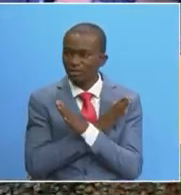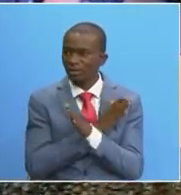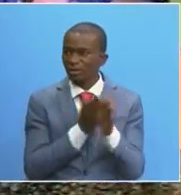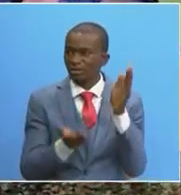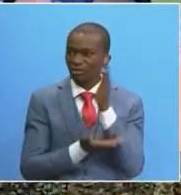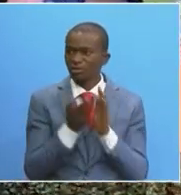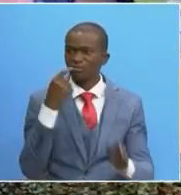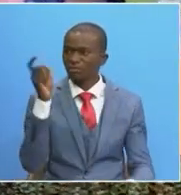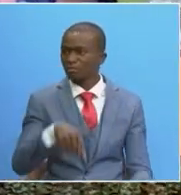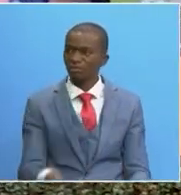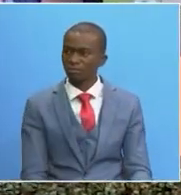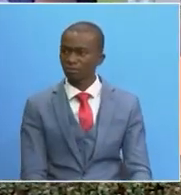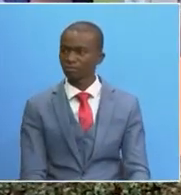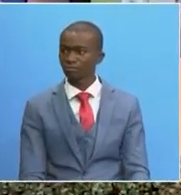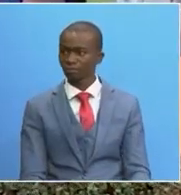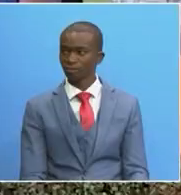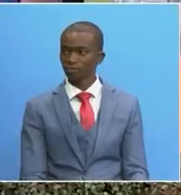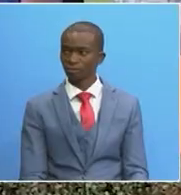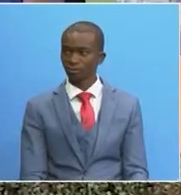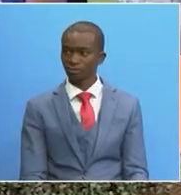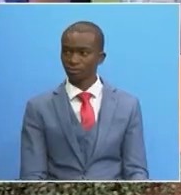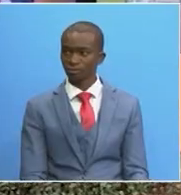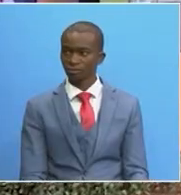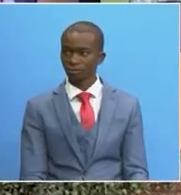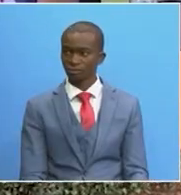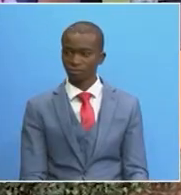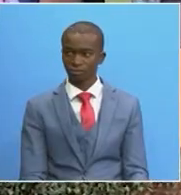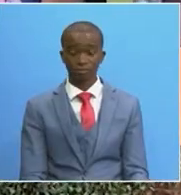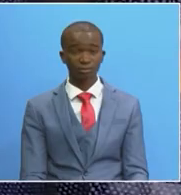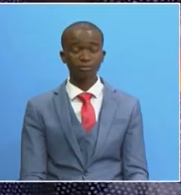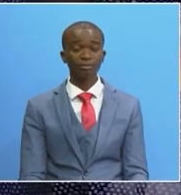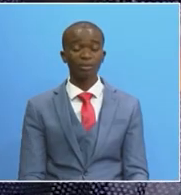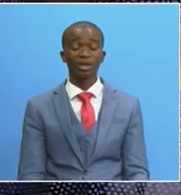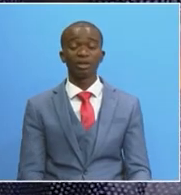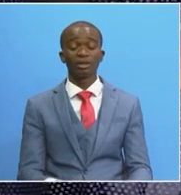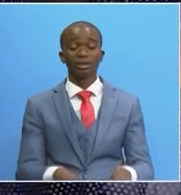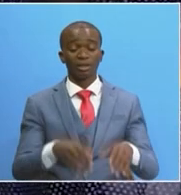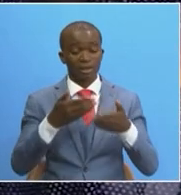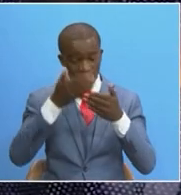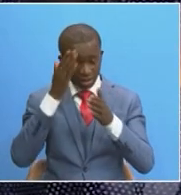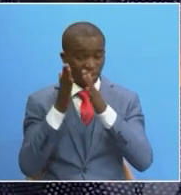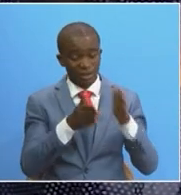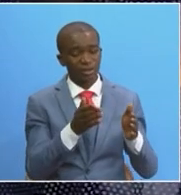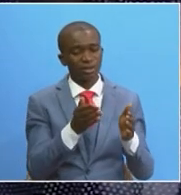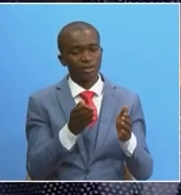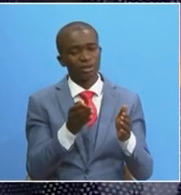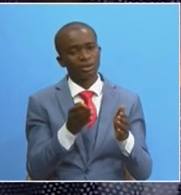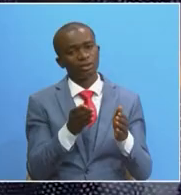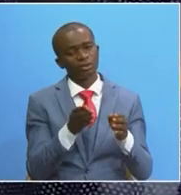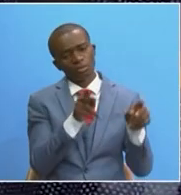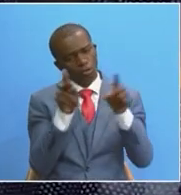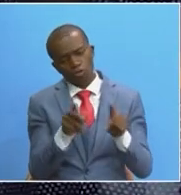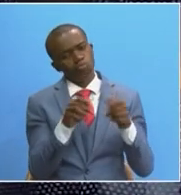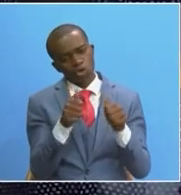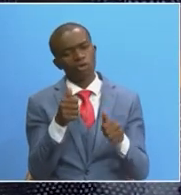to perform. And for our learners to perform, a teacher should be motivated. Remember